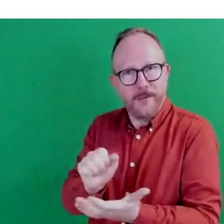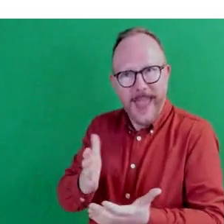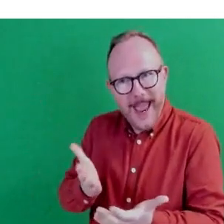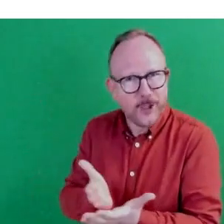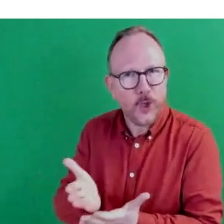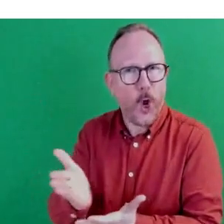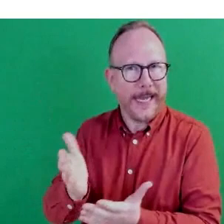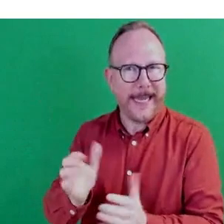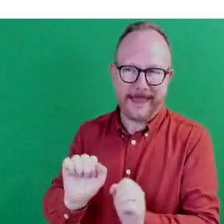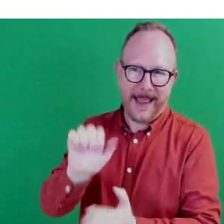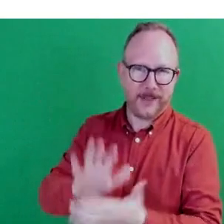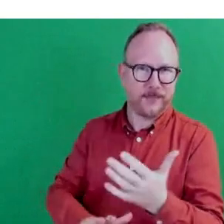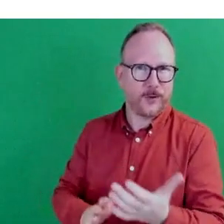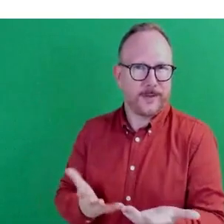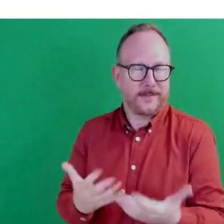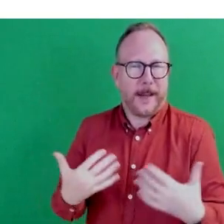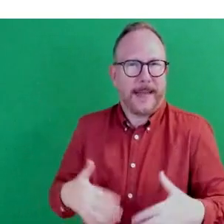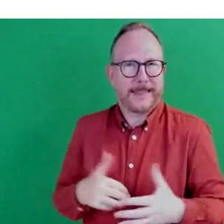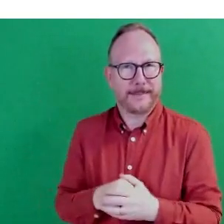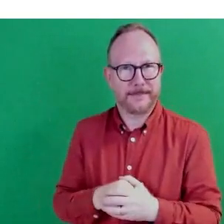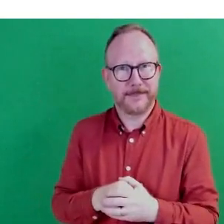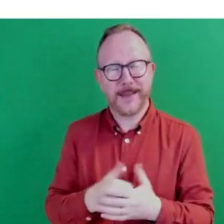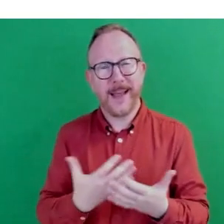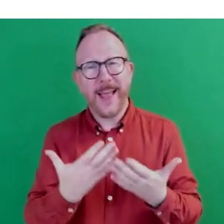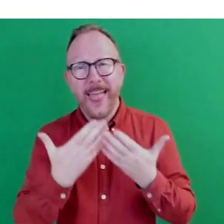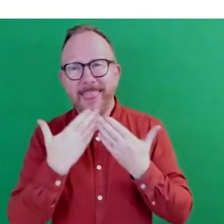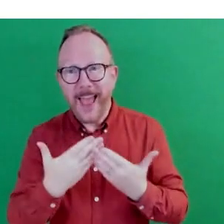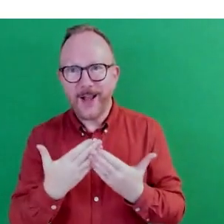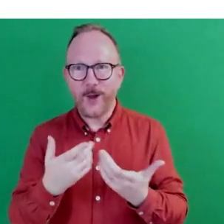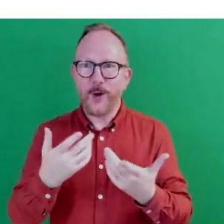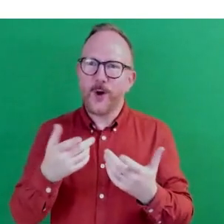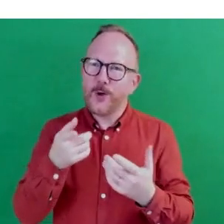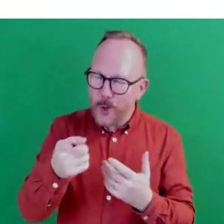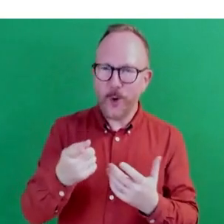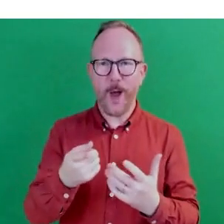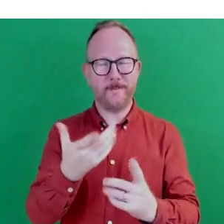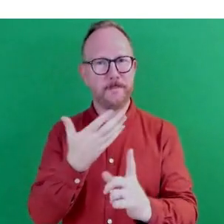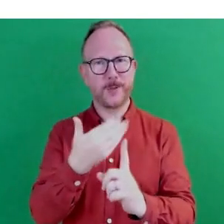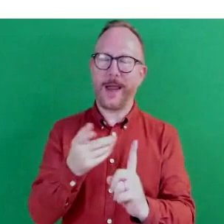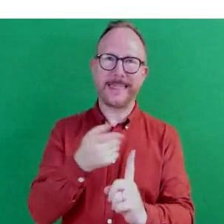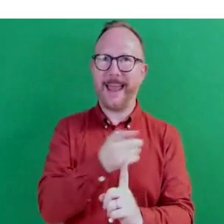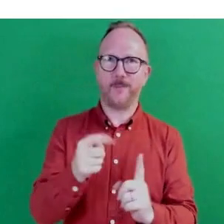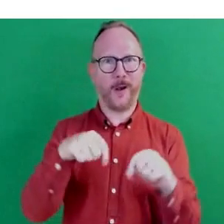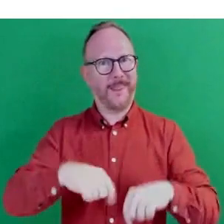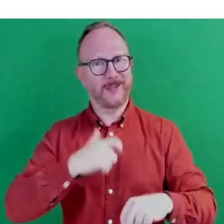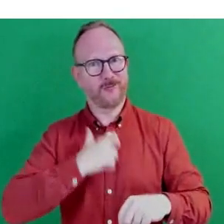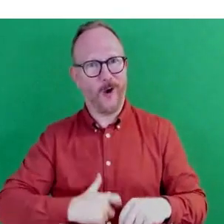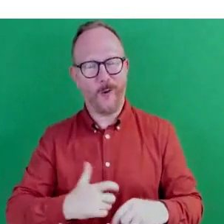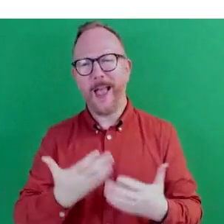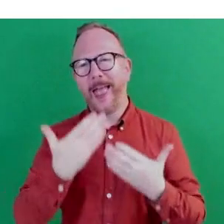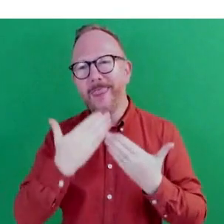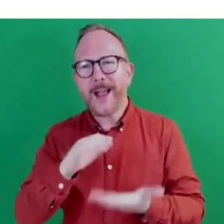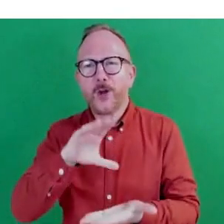Well, Freya, thank you very much. You've sold the role to us all over again at the end there. Thank you to you both for recording that film for us and for